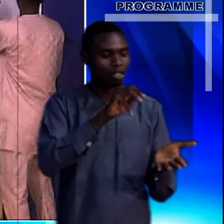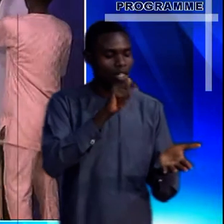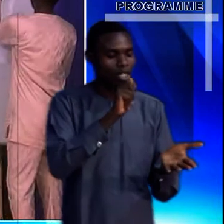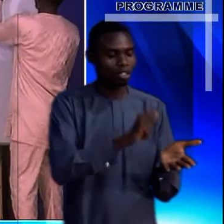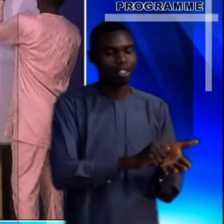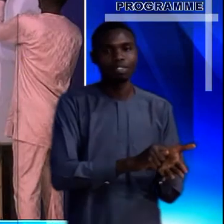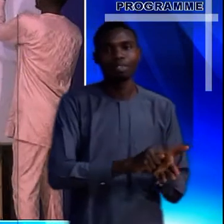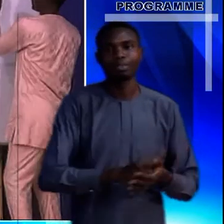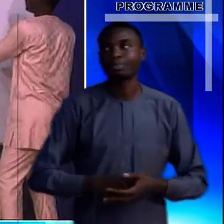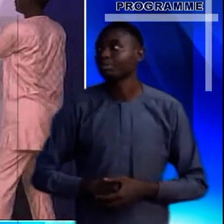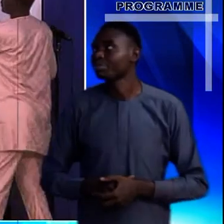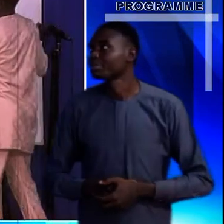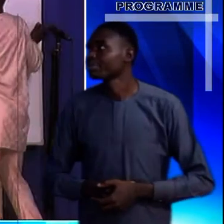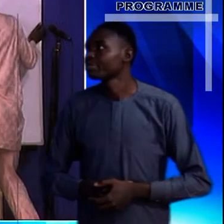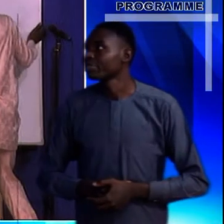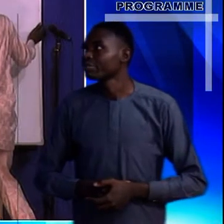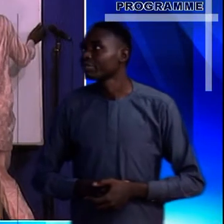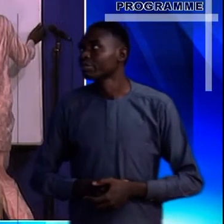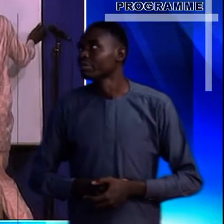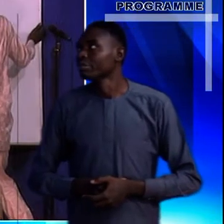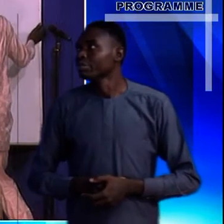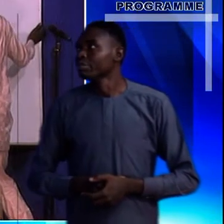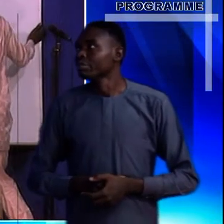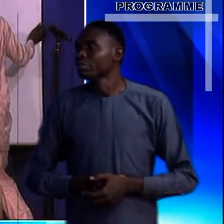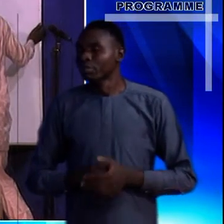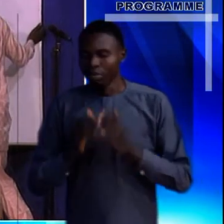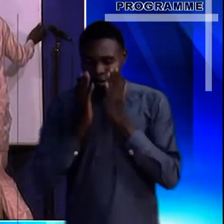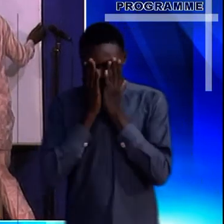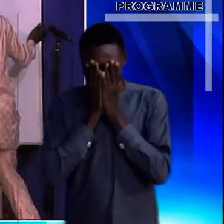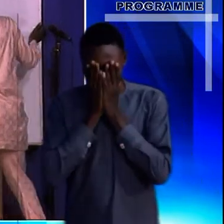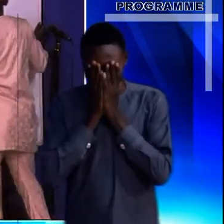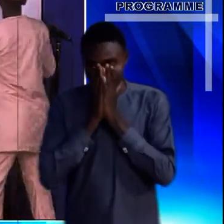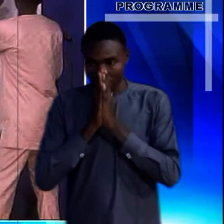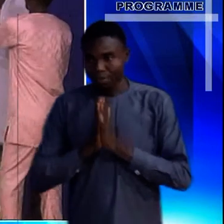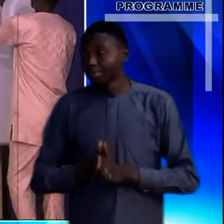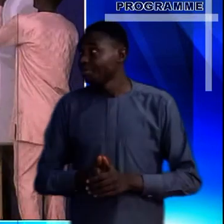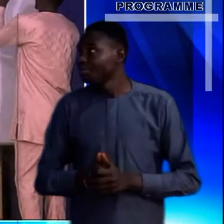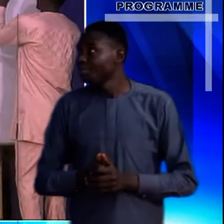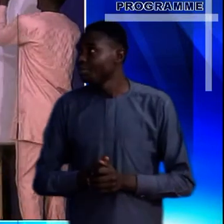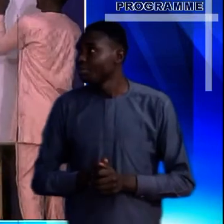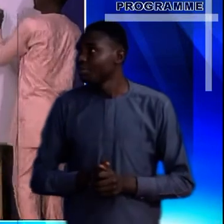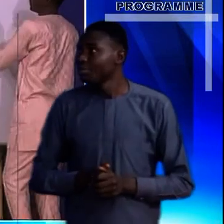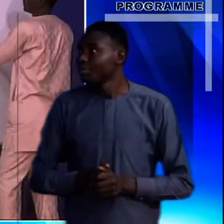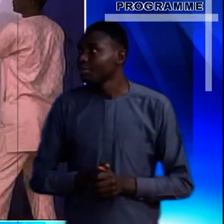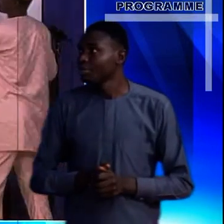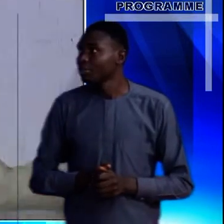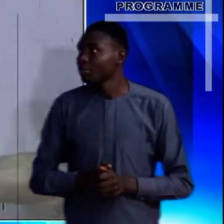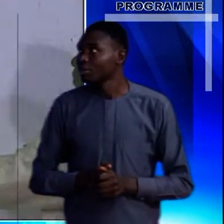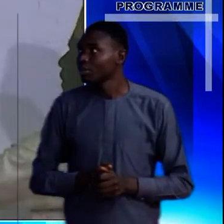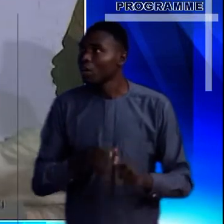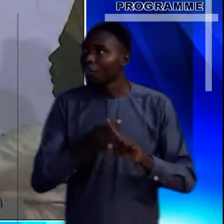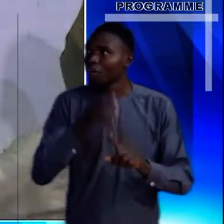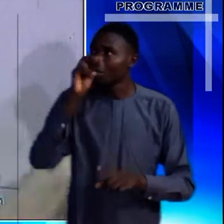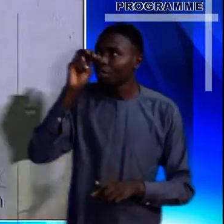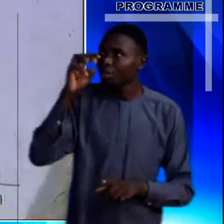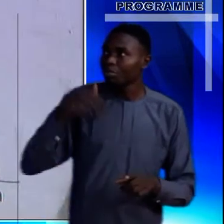have 110. From decimeter to centimeter, we also have 10. From